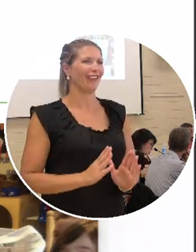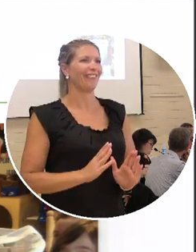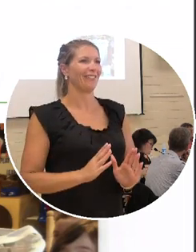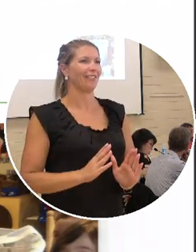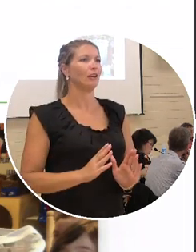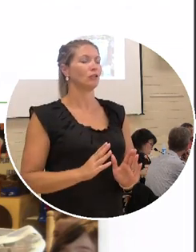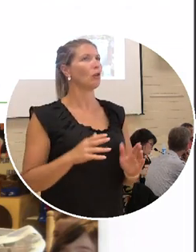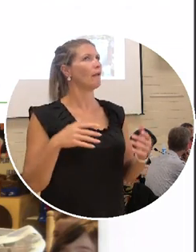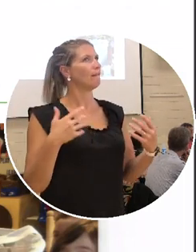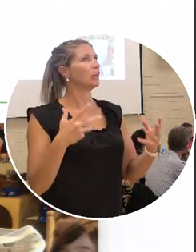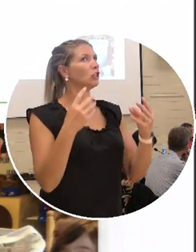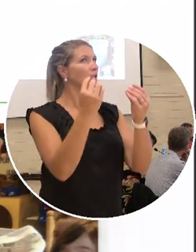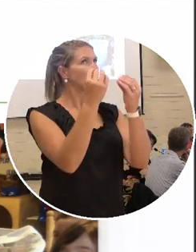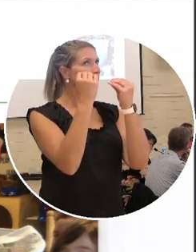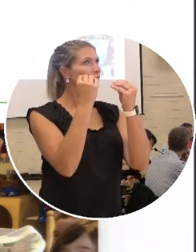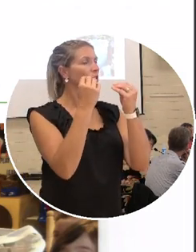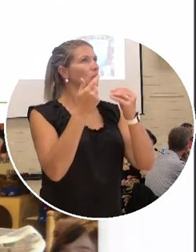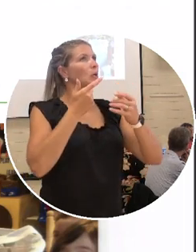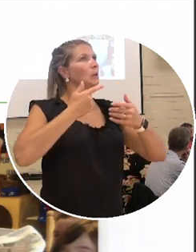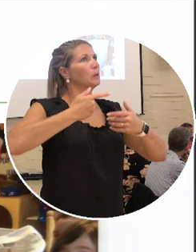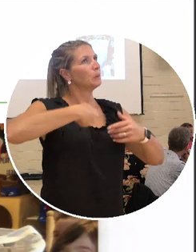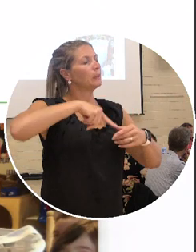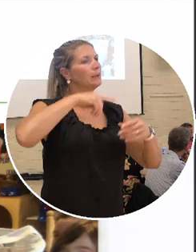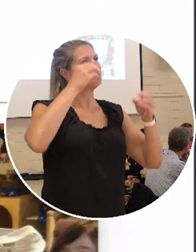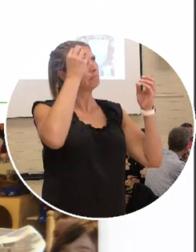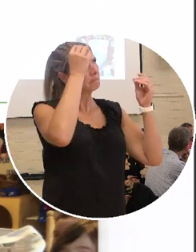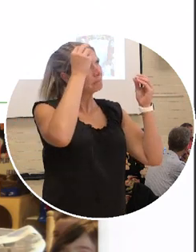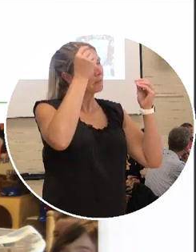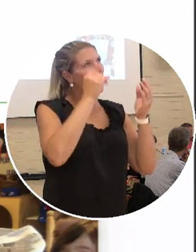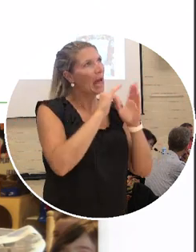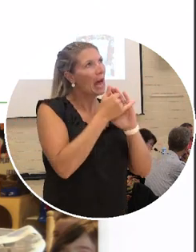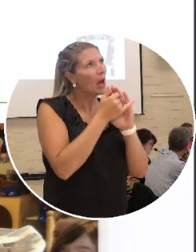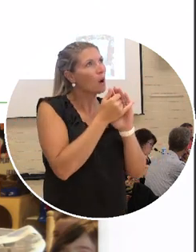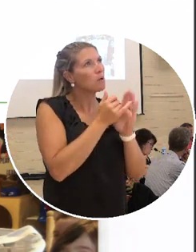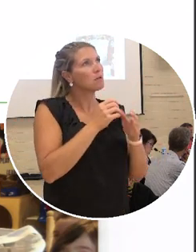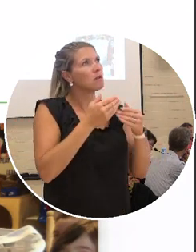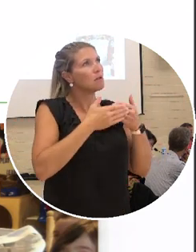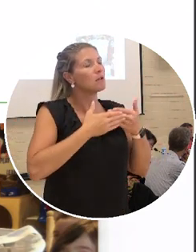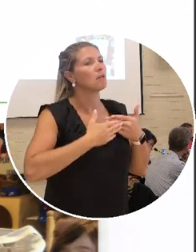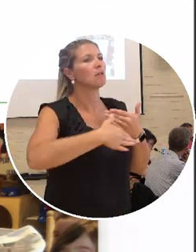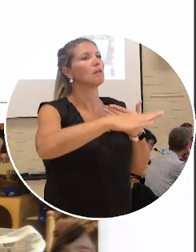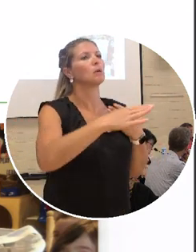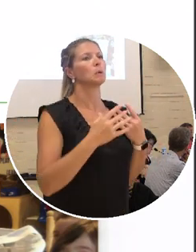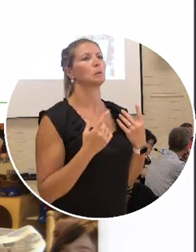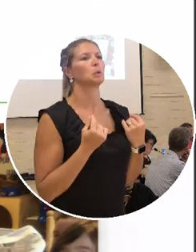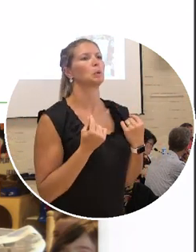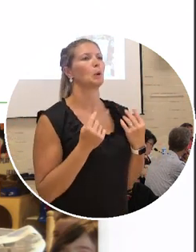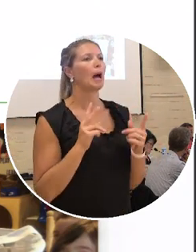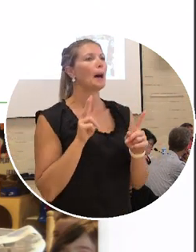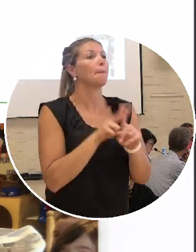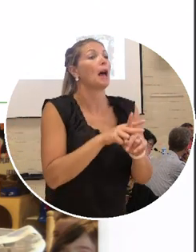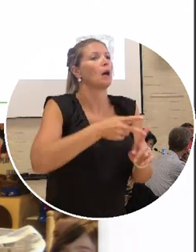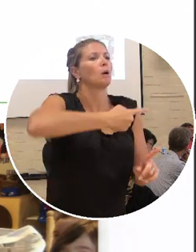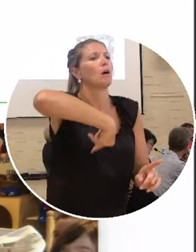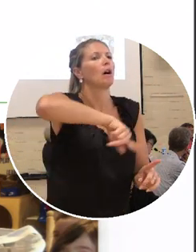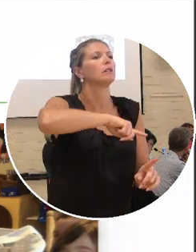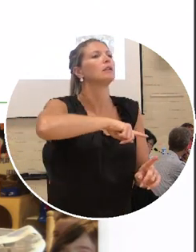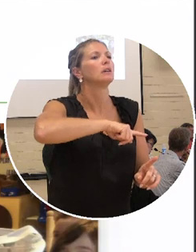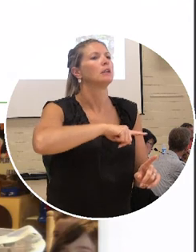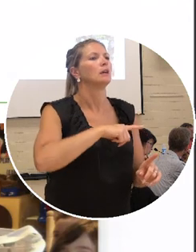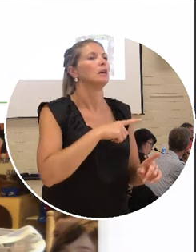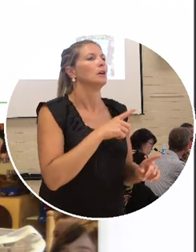this over time. We intend to have it as a focus of our we've even changed the focus of our upcoming meetings with